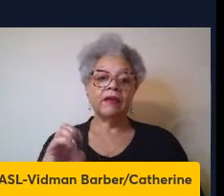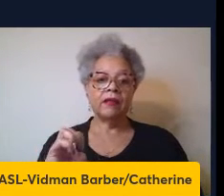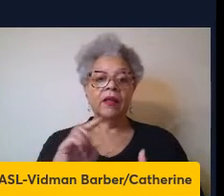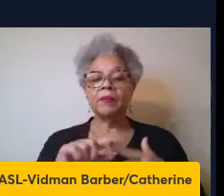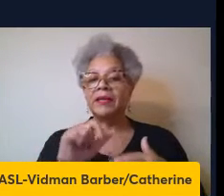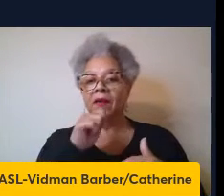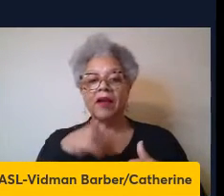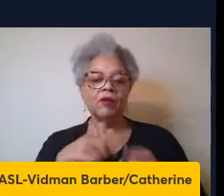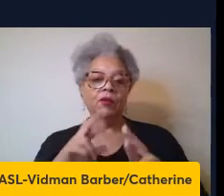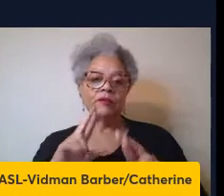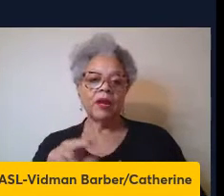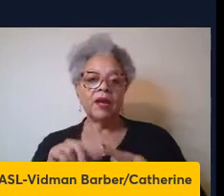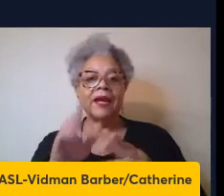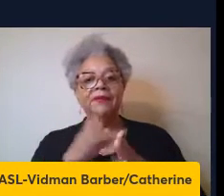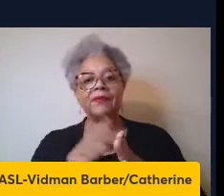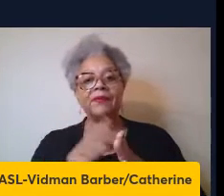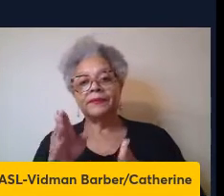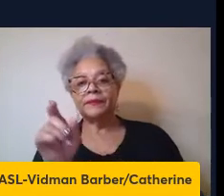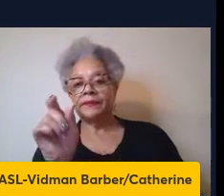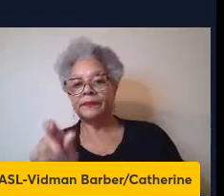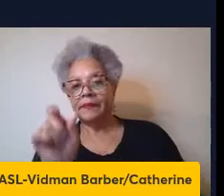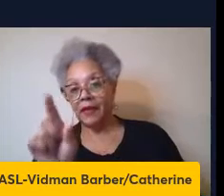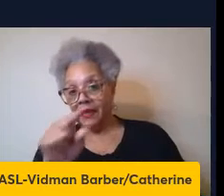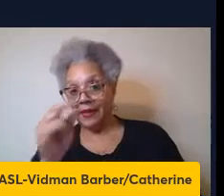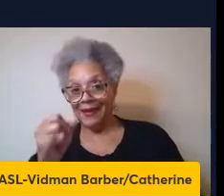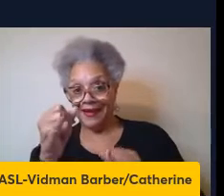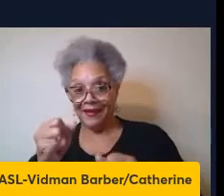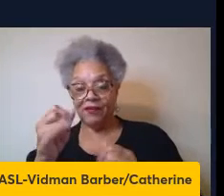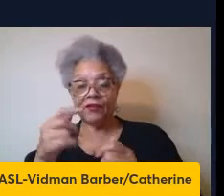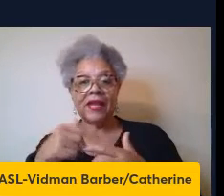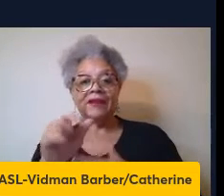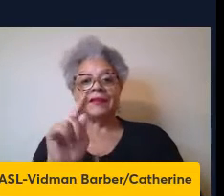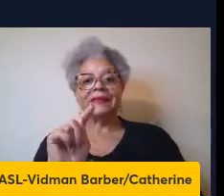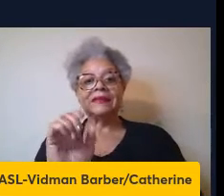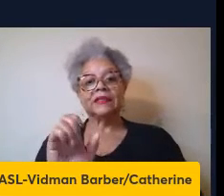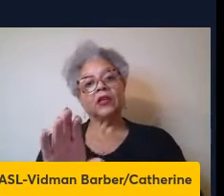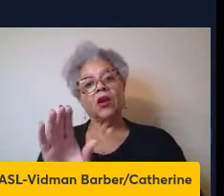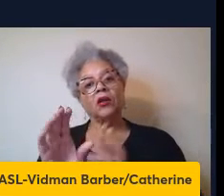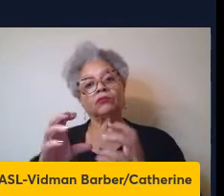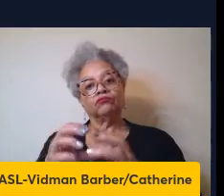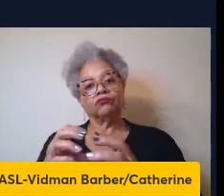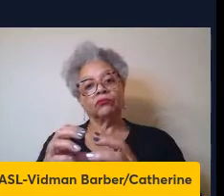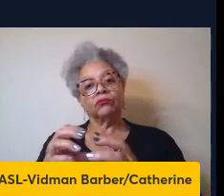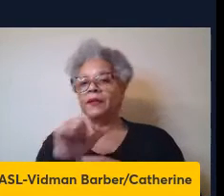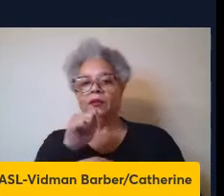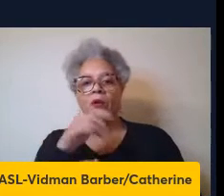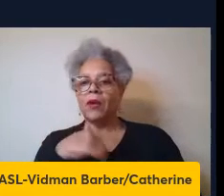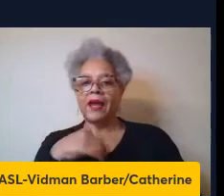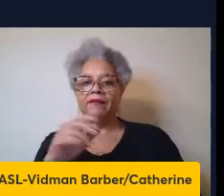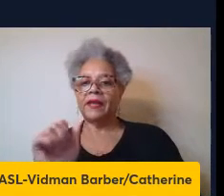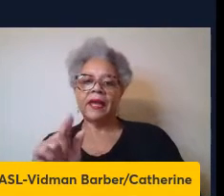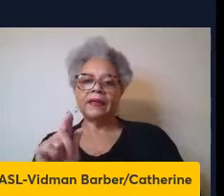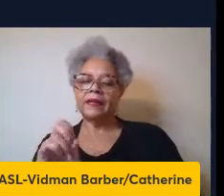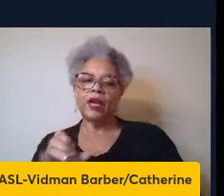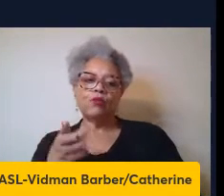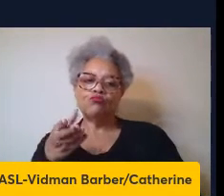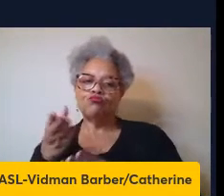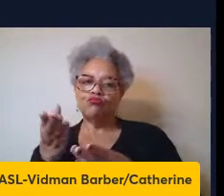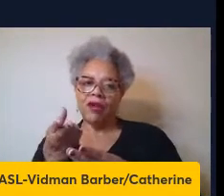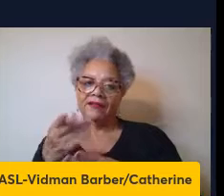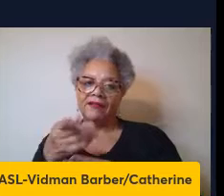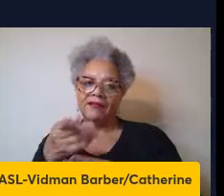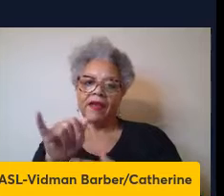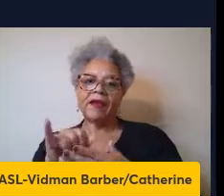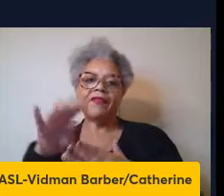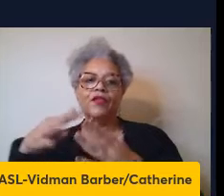And here you have again in black individuals who have the TCR cluster but do not have the allele present. And in